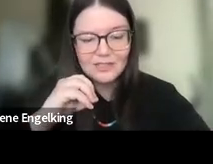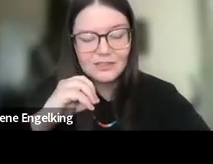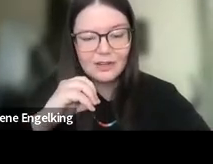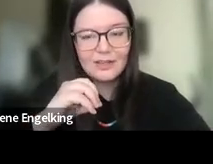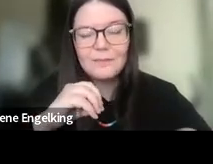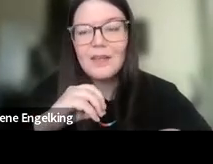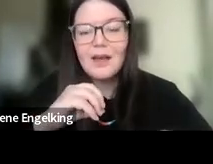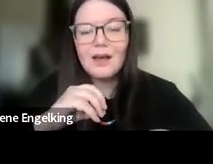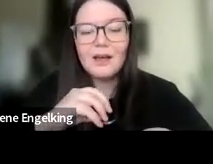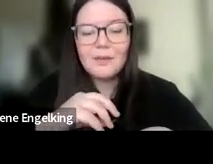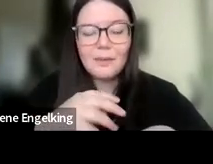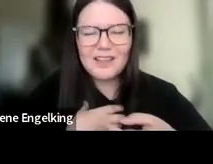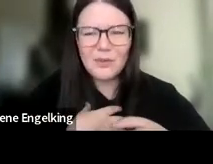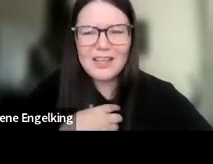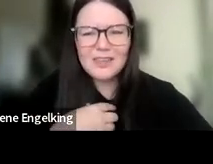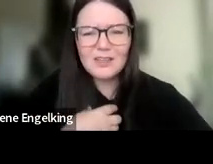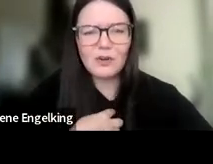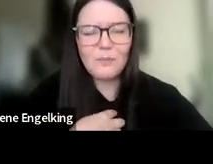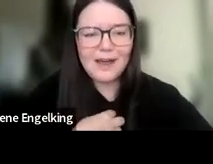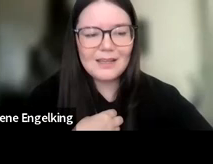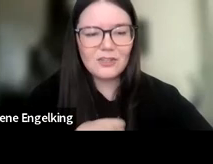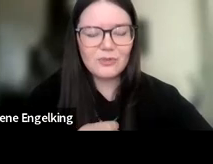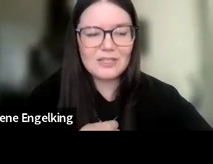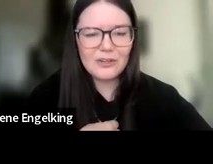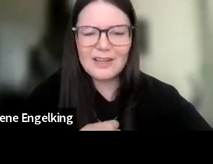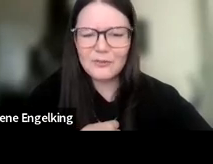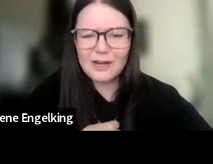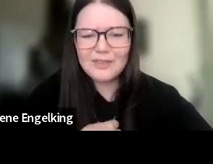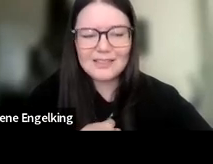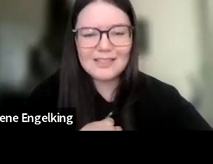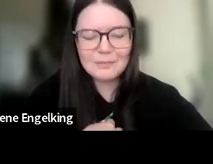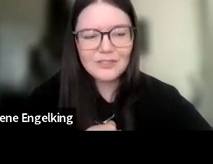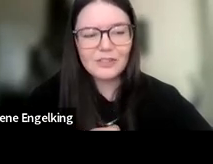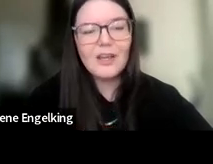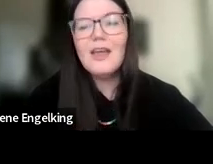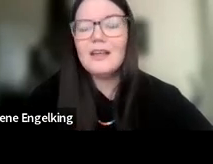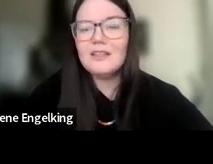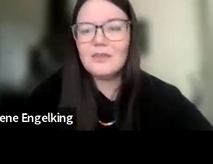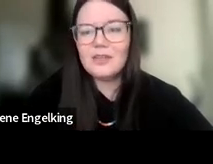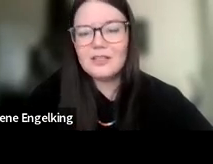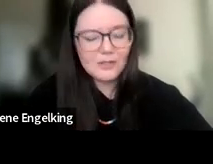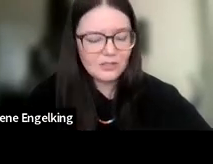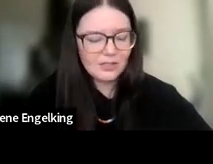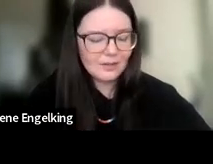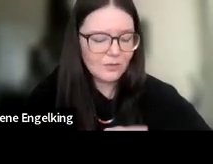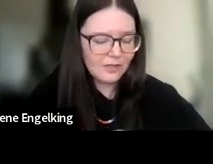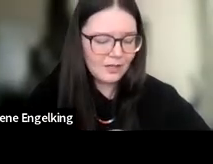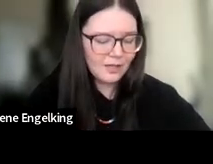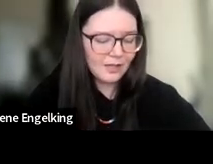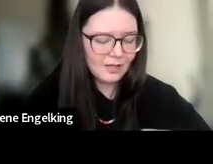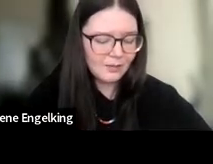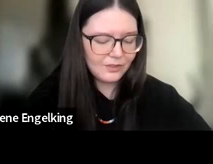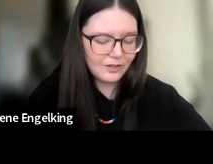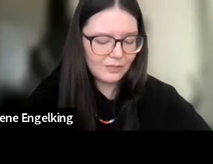sexually assaulted, right? But the way that your own mind and your own spirit can frame things, it can splinter. And so then, especially sometimes